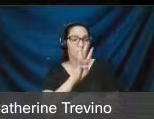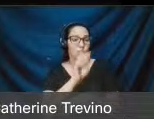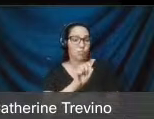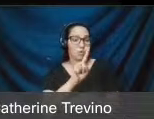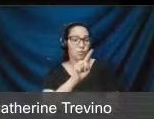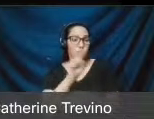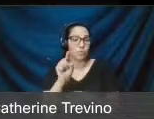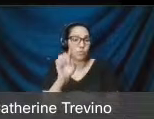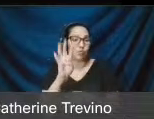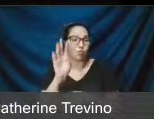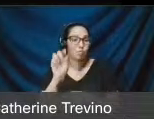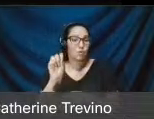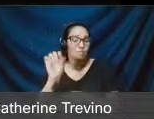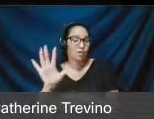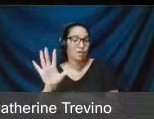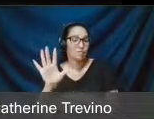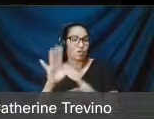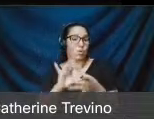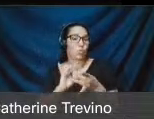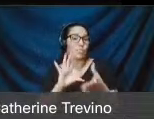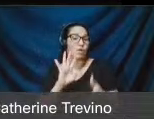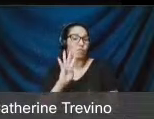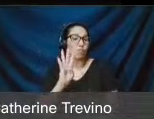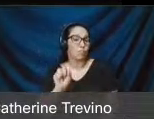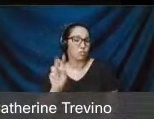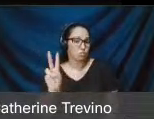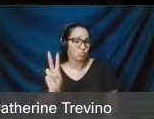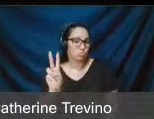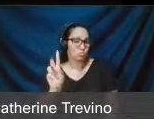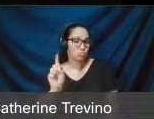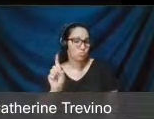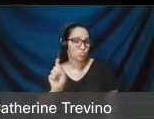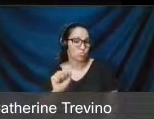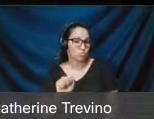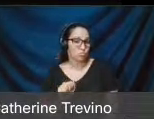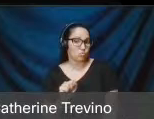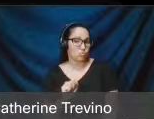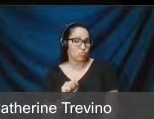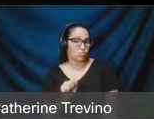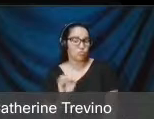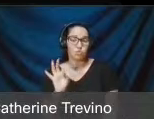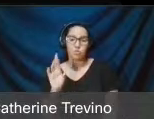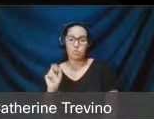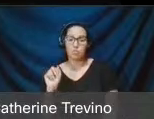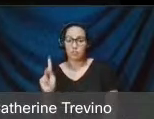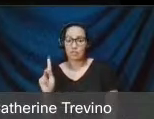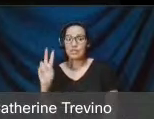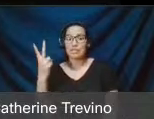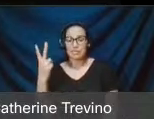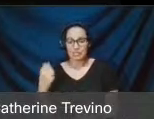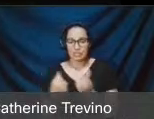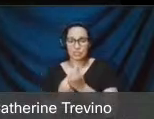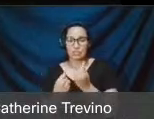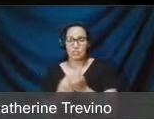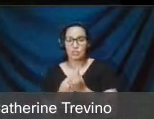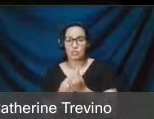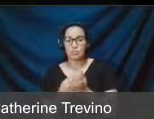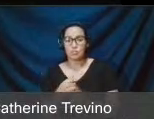through 4.5 without 4.2? So move, Frank. Second that,